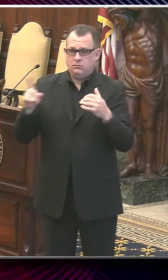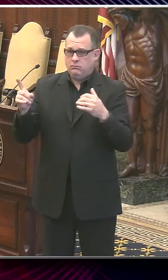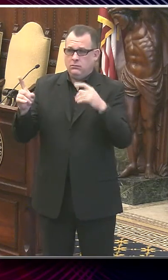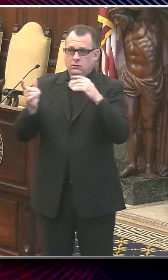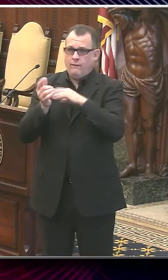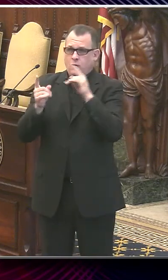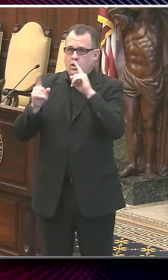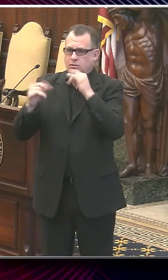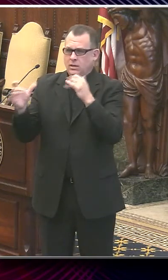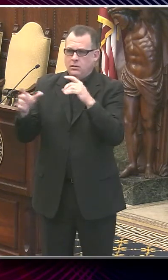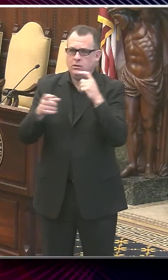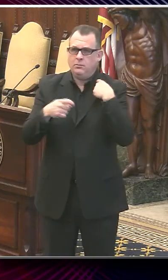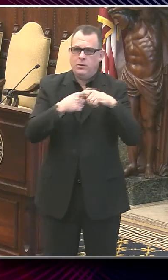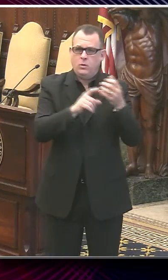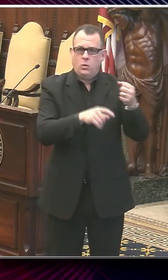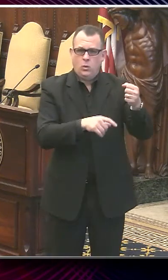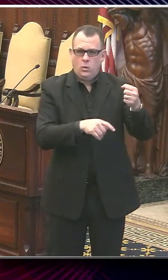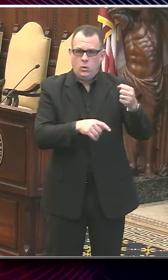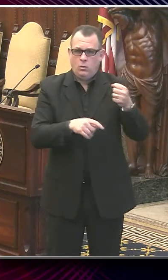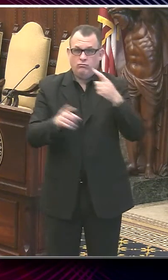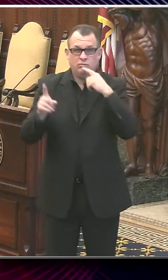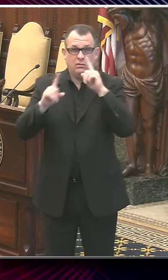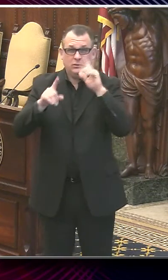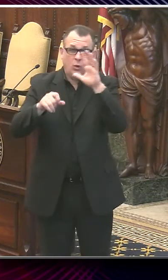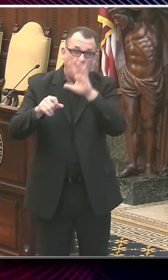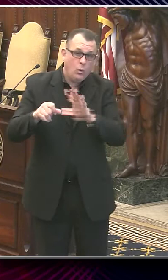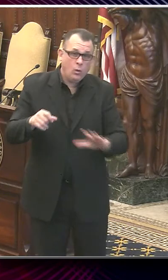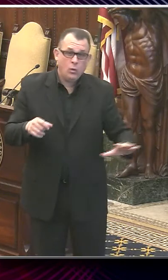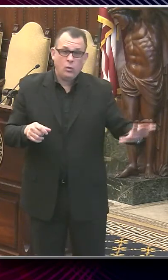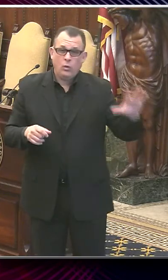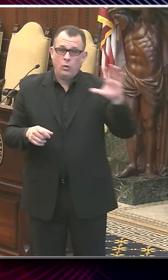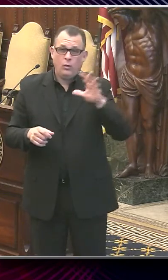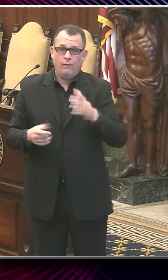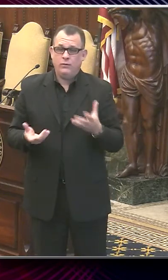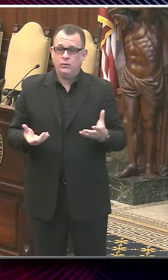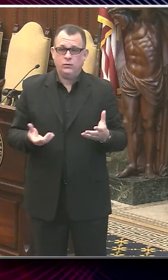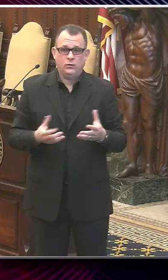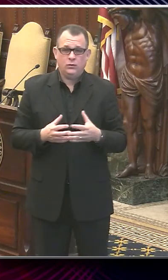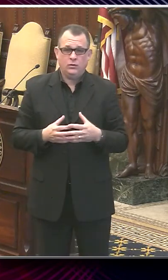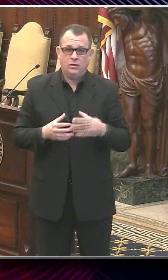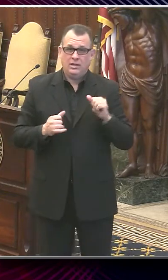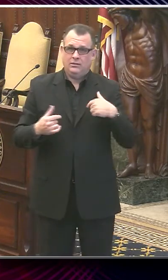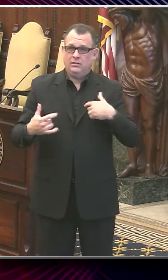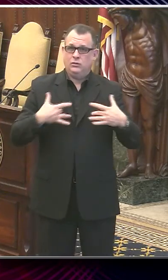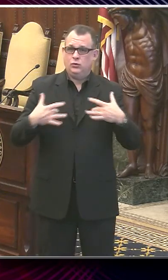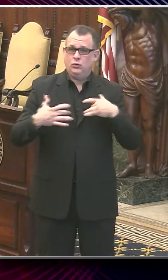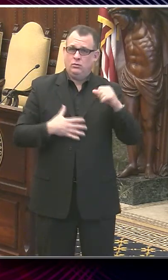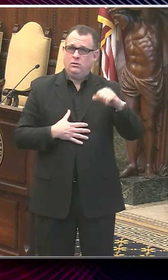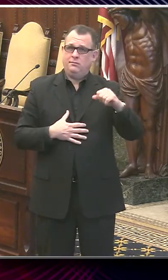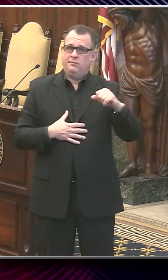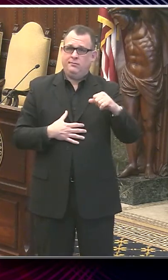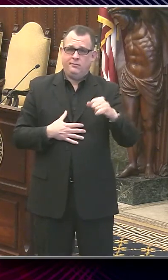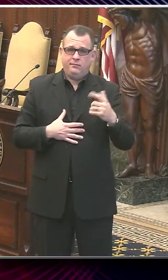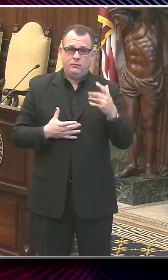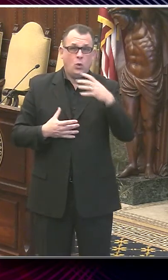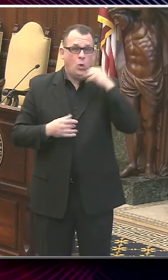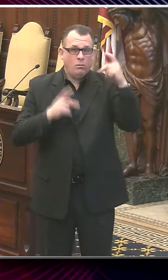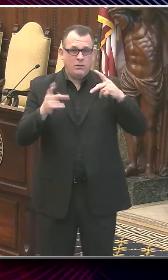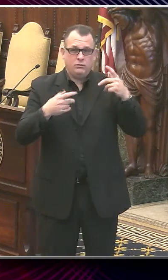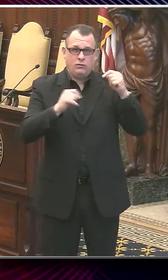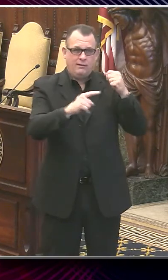The increase is occurring across the entire age range, which that's what concerns us, is that there are still older people who are getting